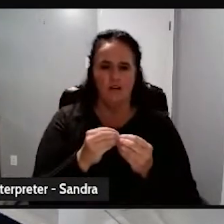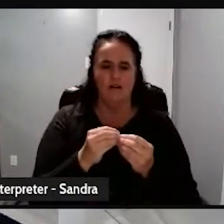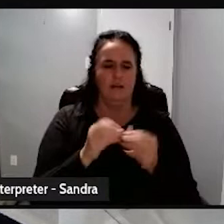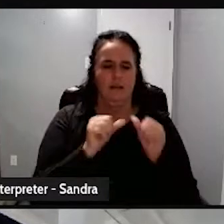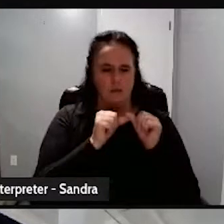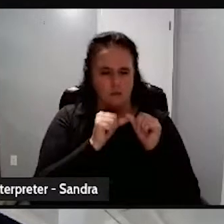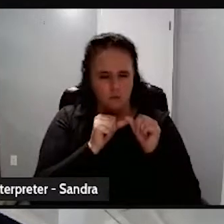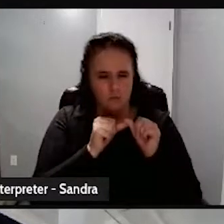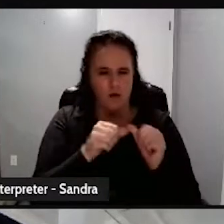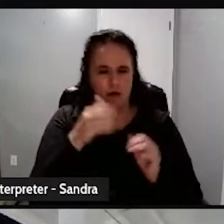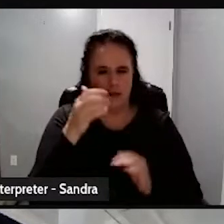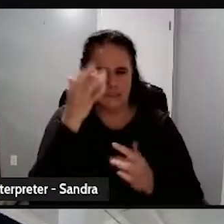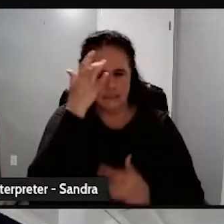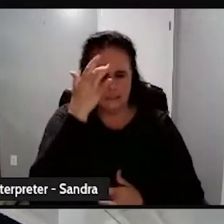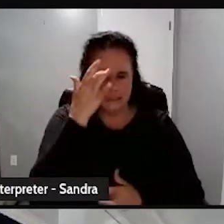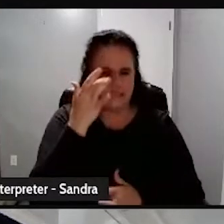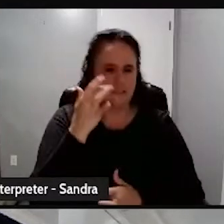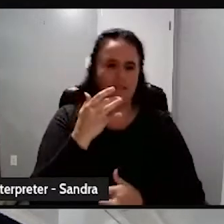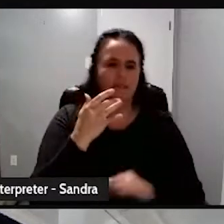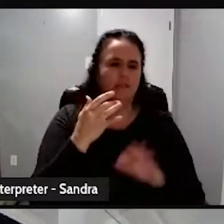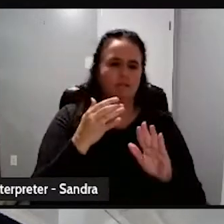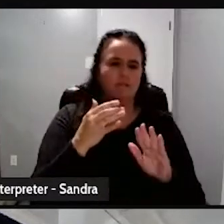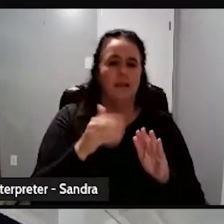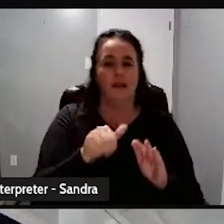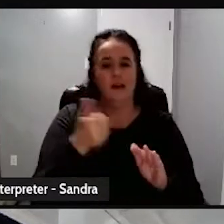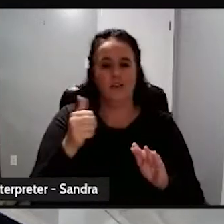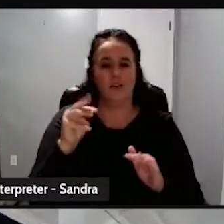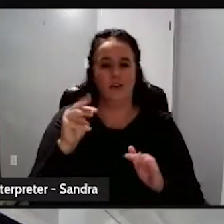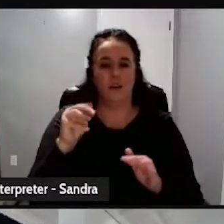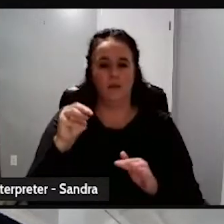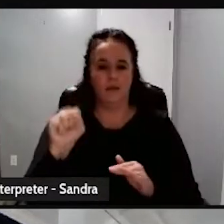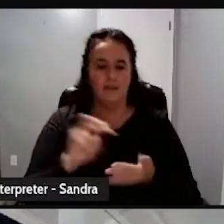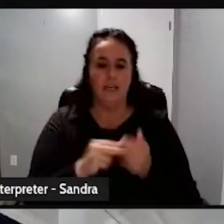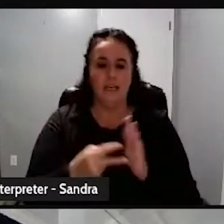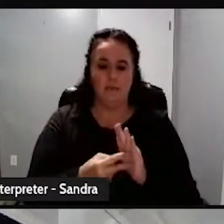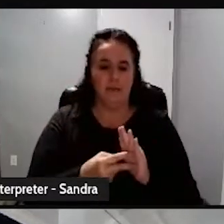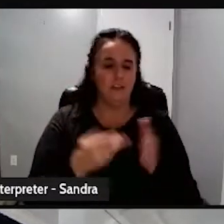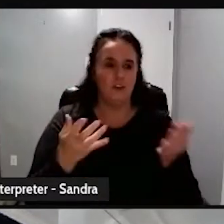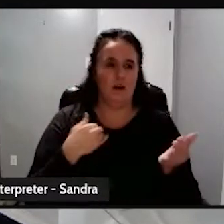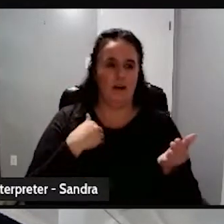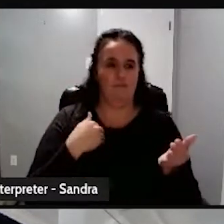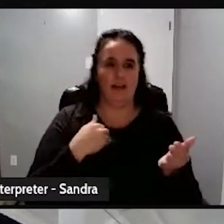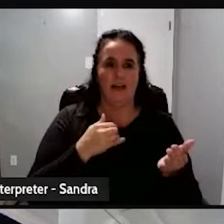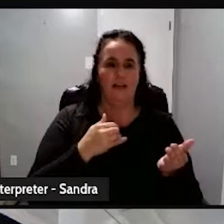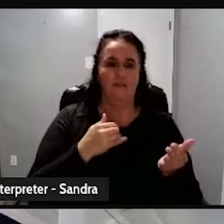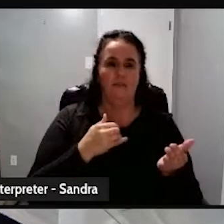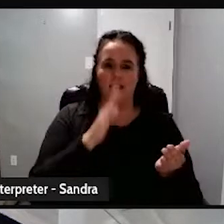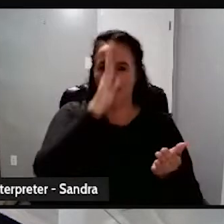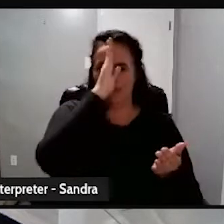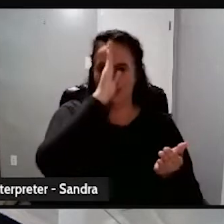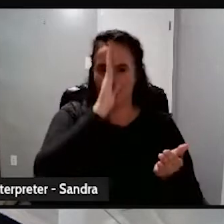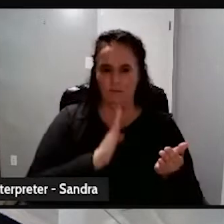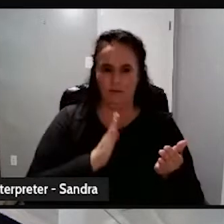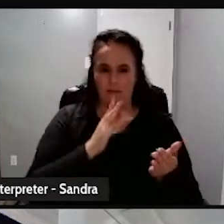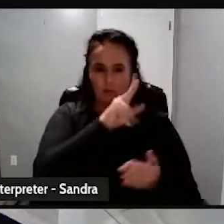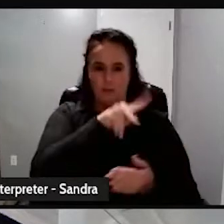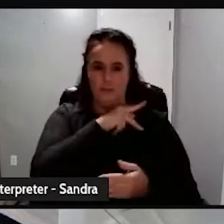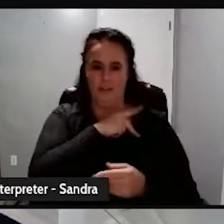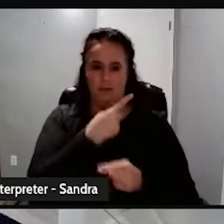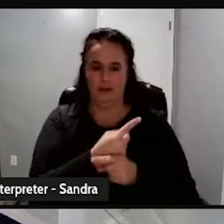say, MS, you almost have a split personality. It's very strange. And